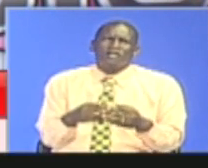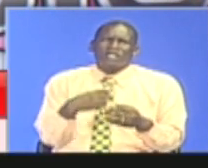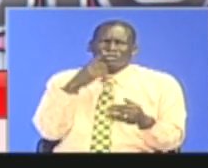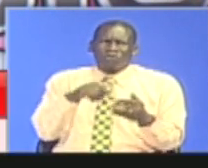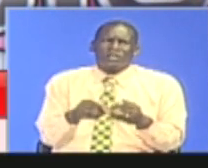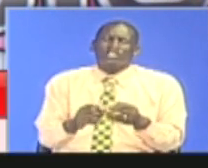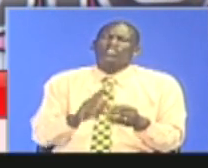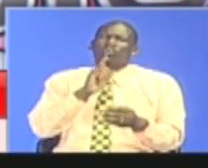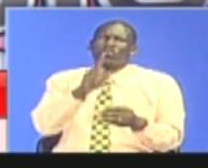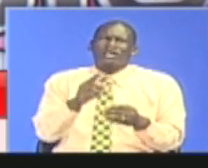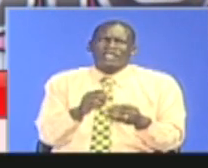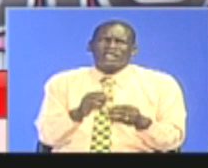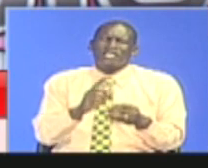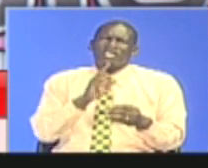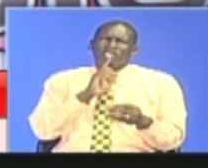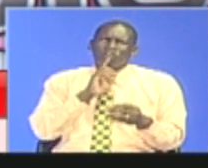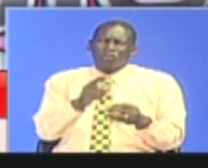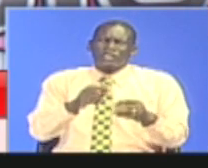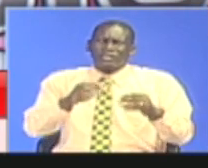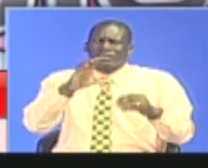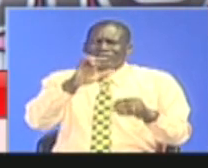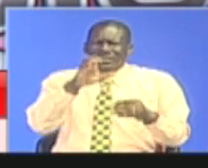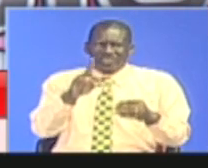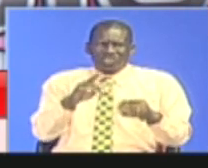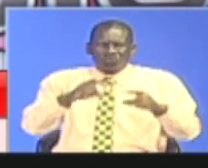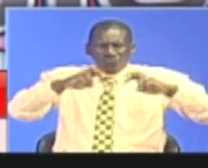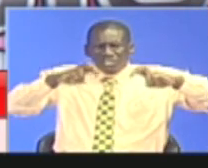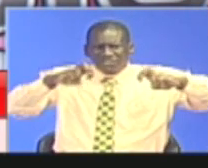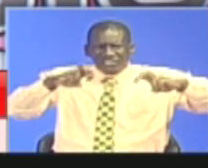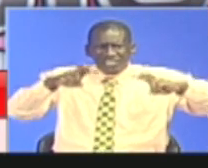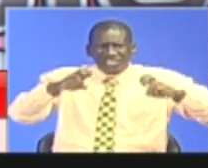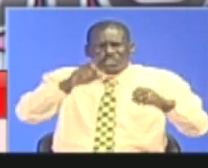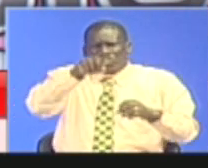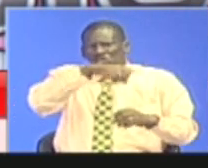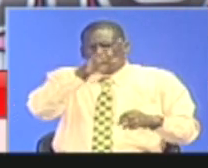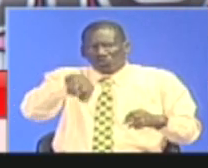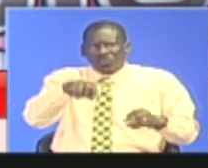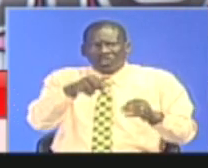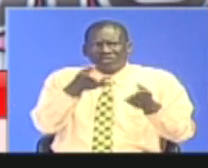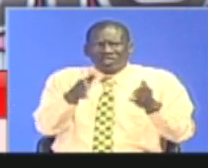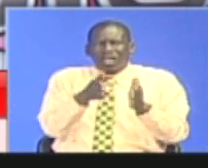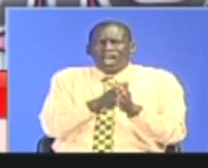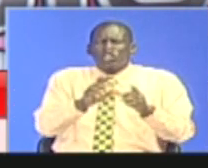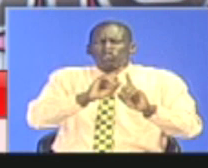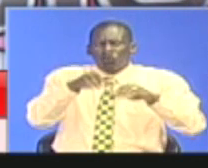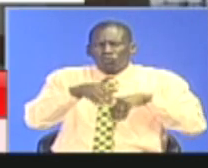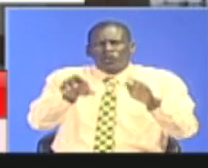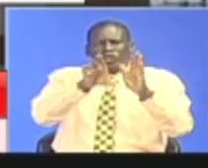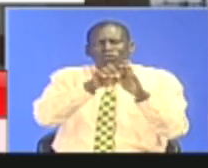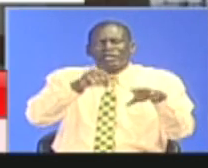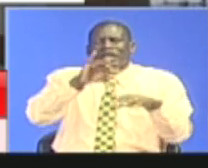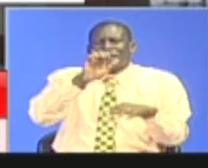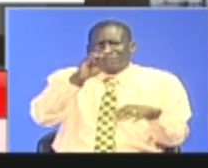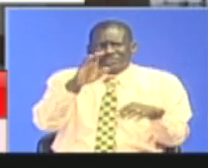directed the Directorate of Criminal Investigations to investigate illegalities and irregularities in the